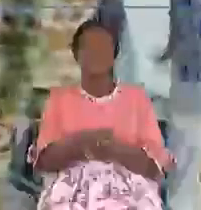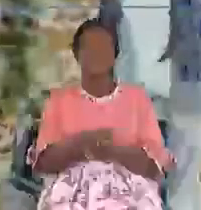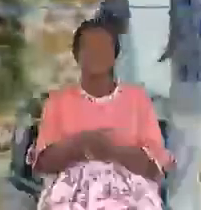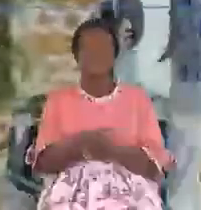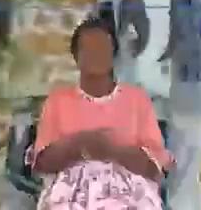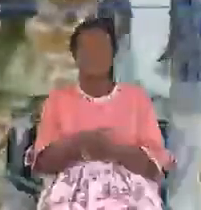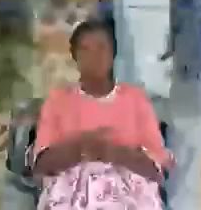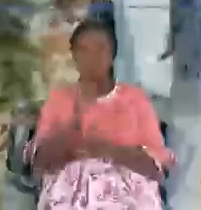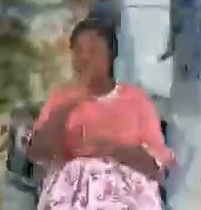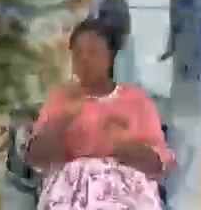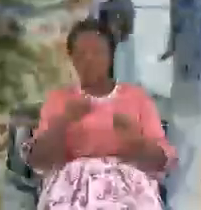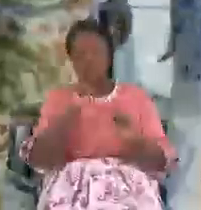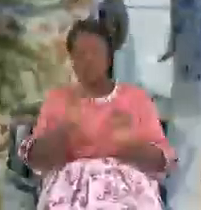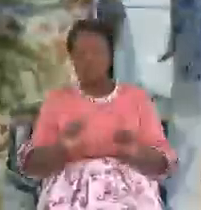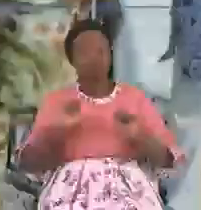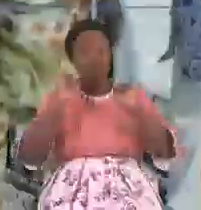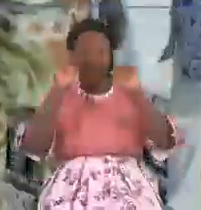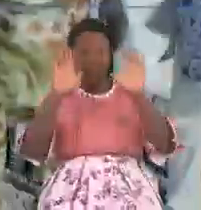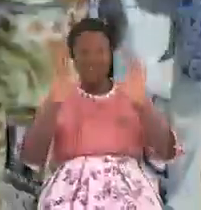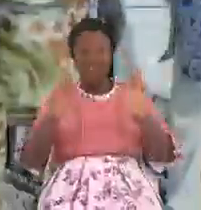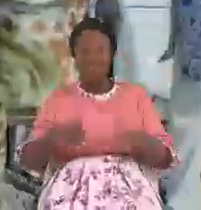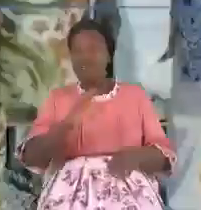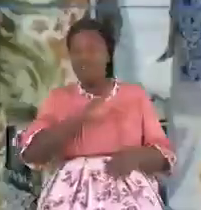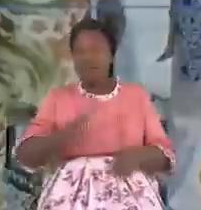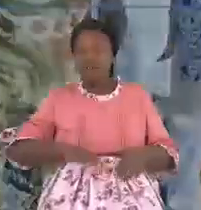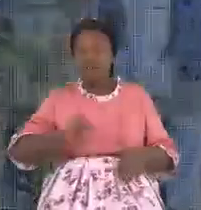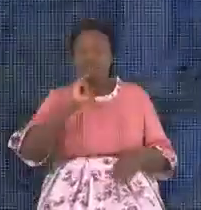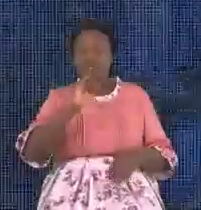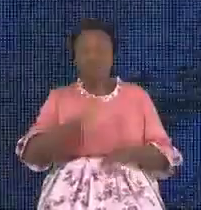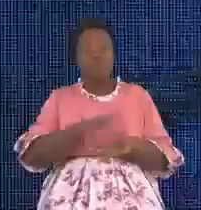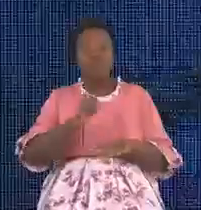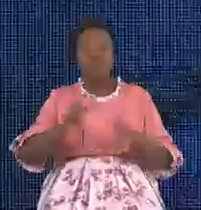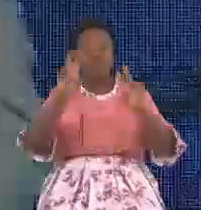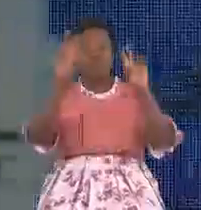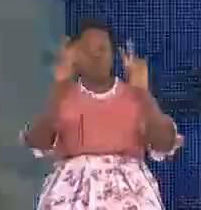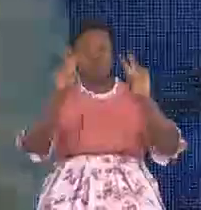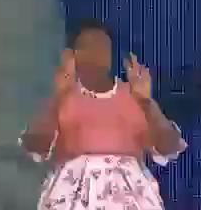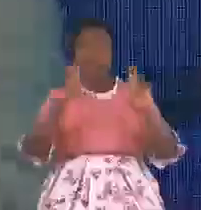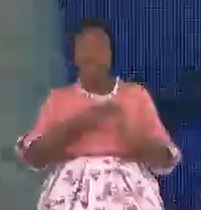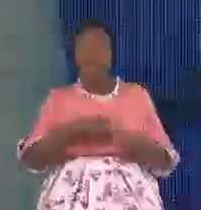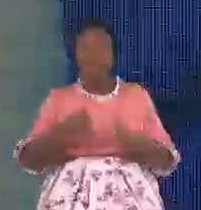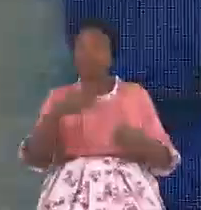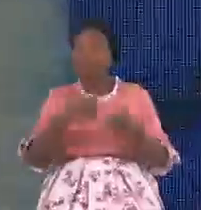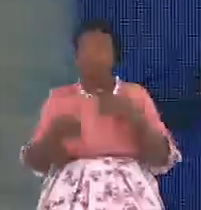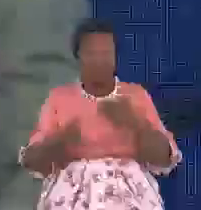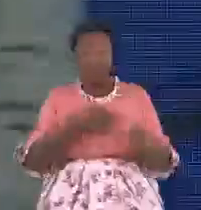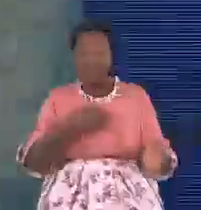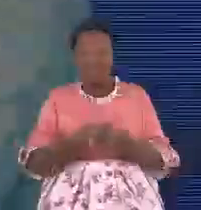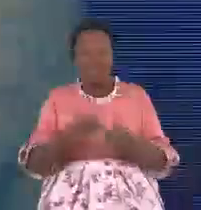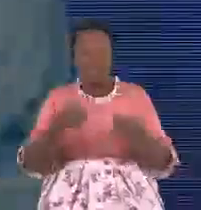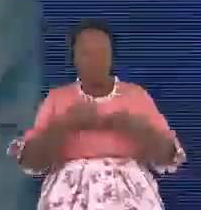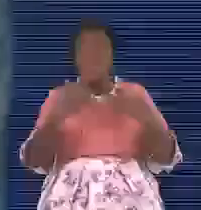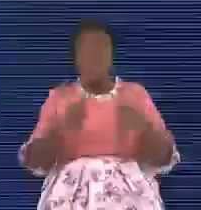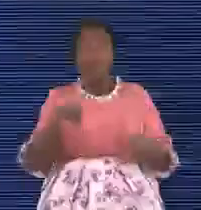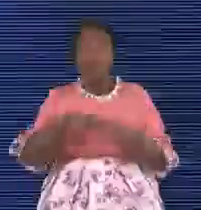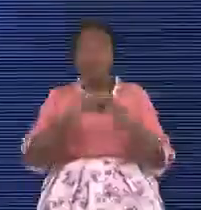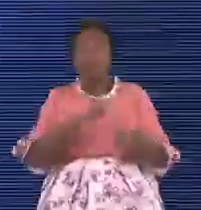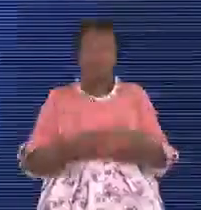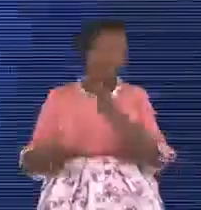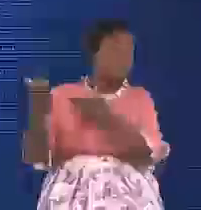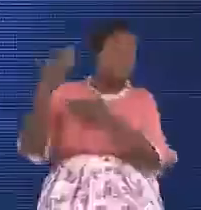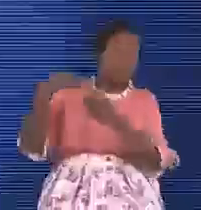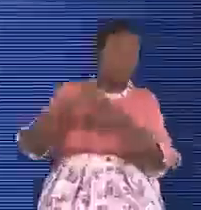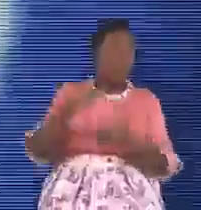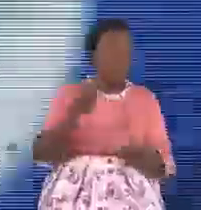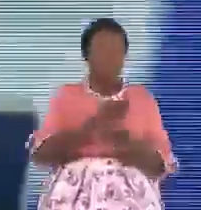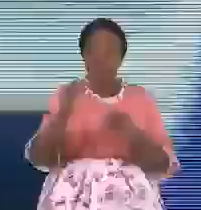up christ is on the throne and whatever has happened in the past you failed in